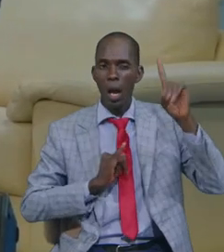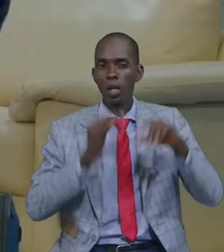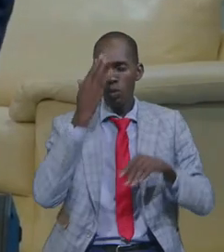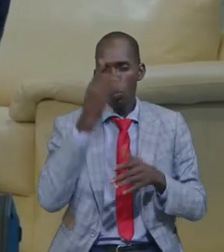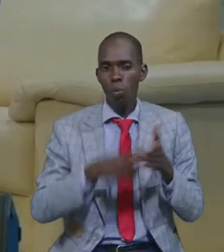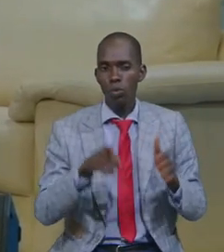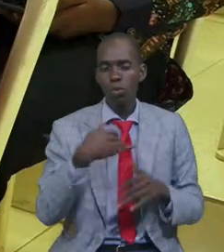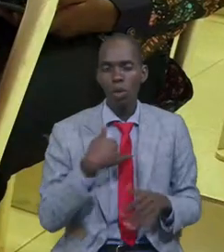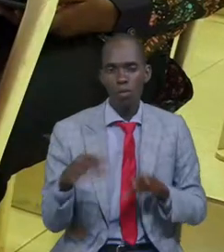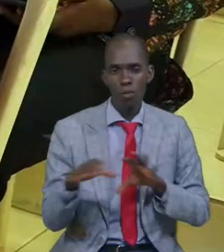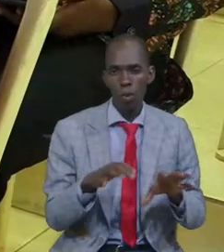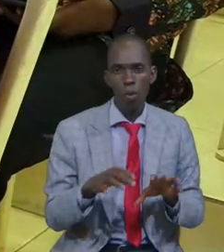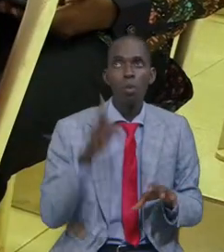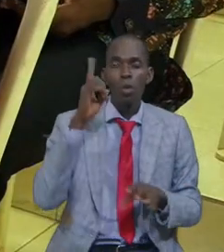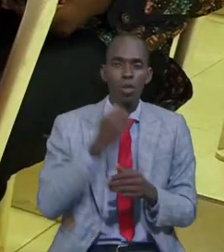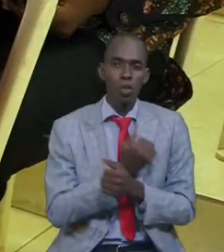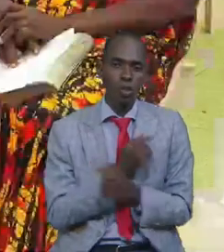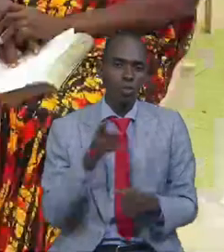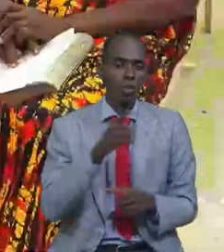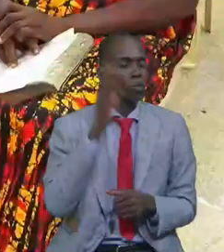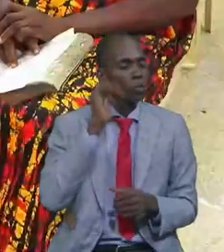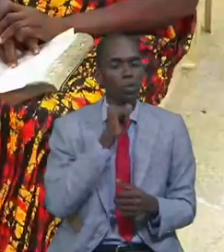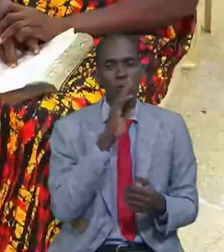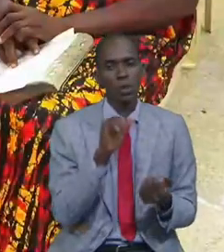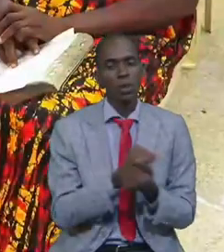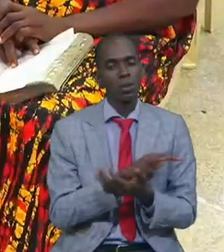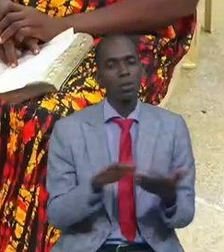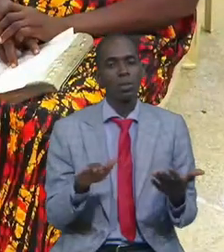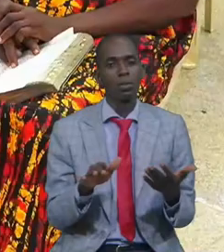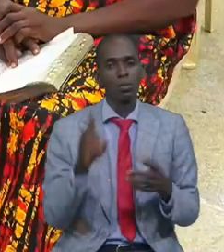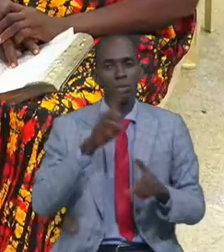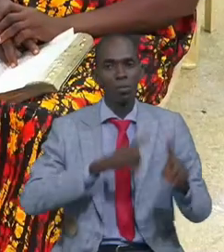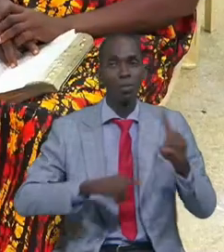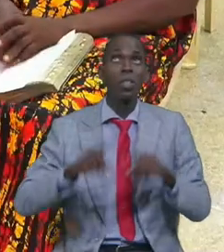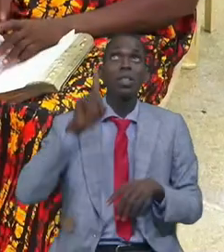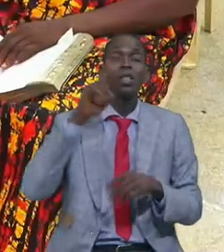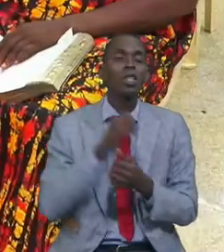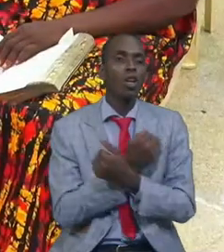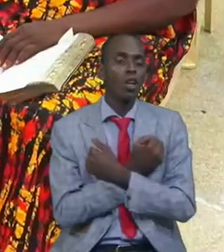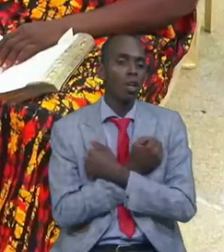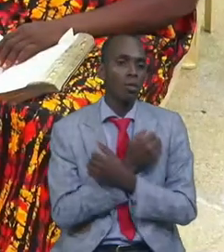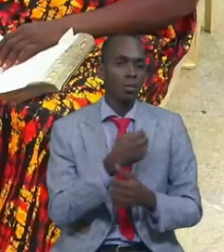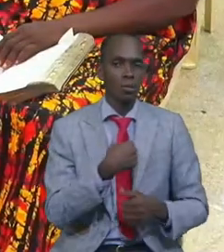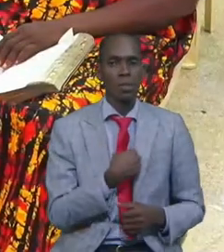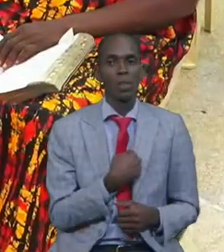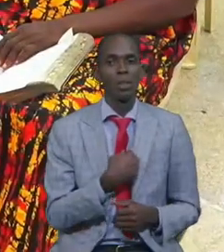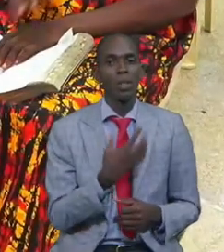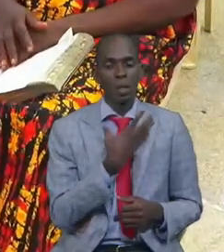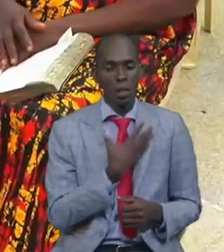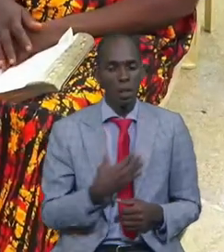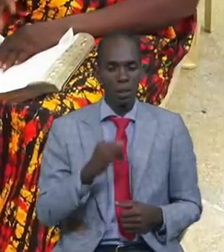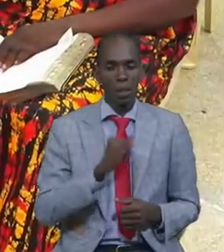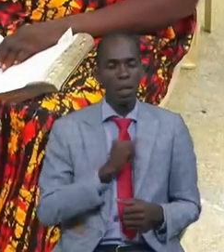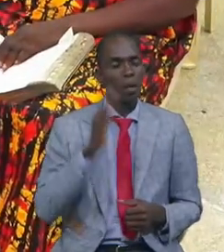not perish. He loves me. Say, he loves me and you will not